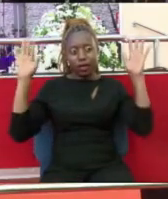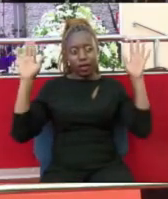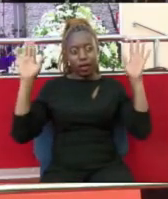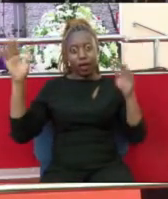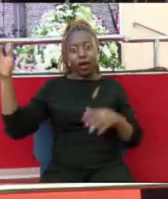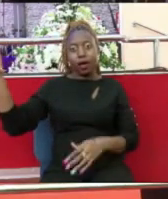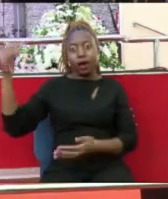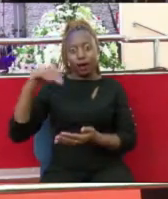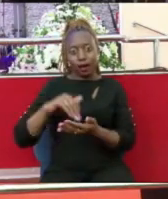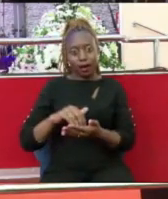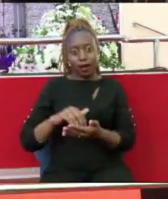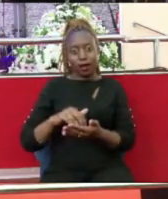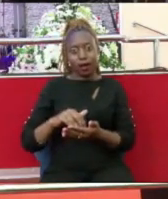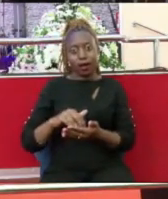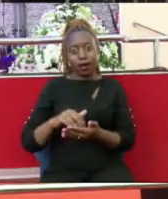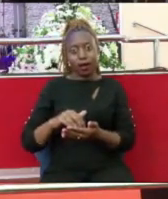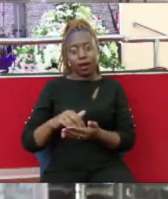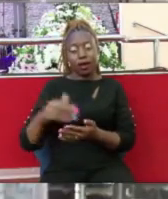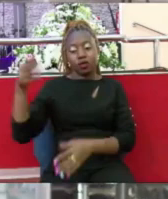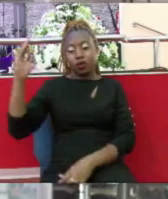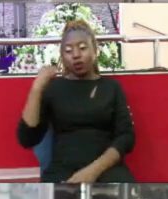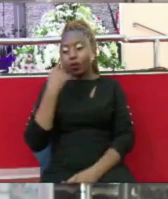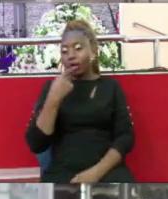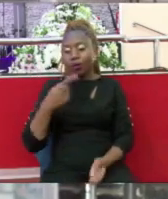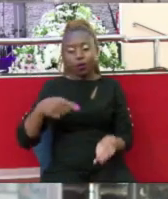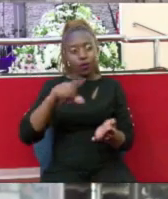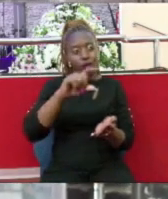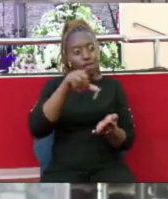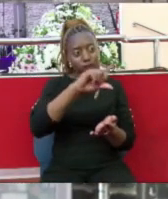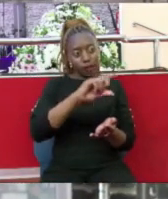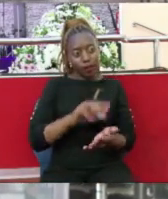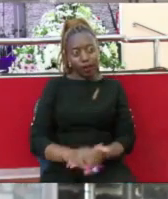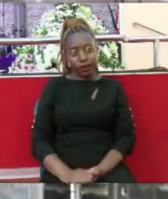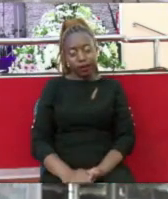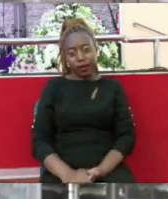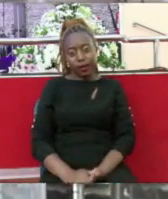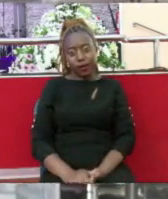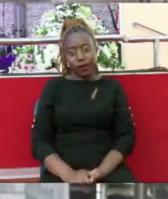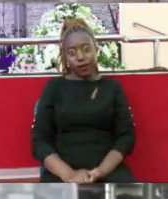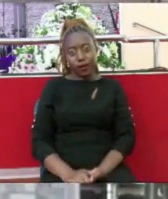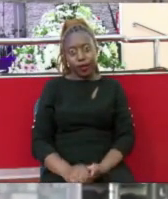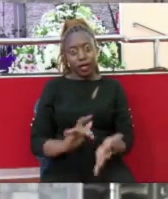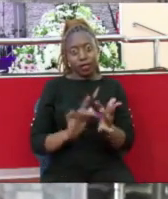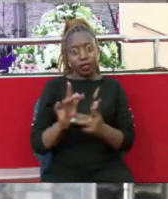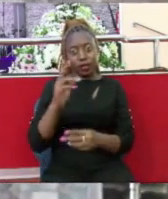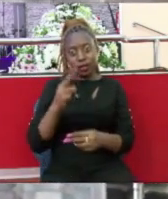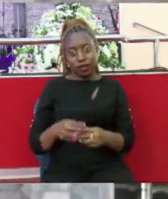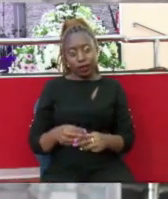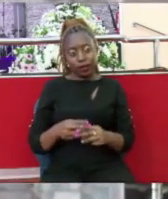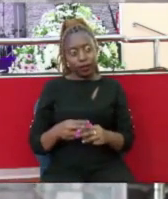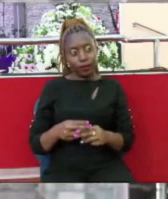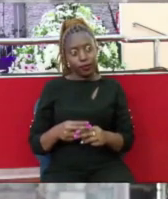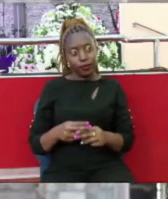who multiplies. Kwa Mungu ambaye anajumulisha. Have in the God who multiplies. Kwa Mungu ambaye anajumulisha. In the name of Jesus. Katika jina la